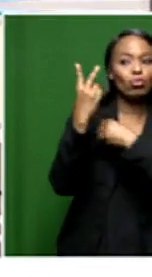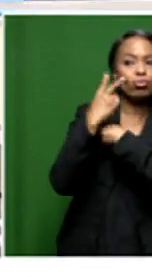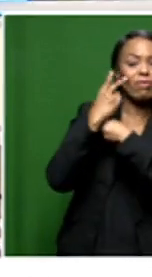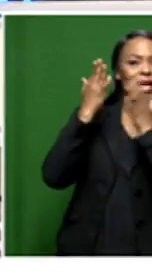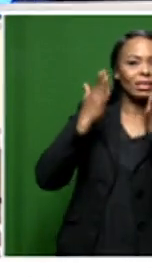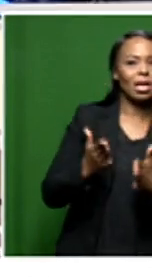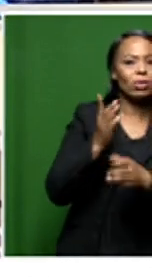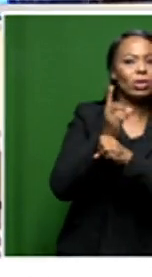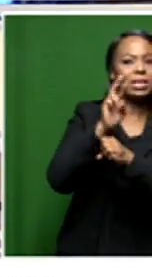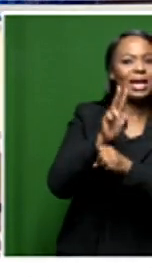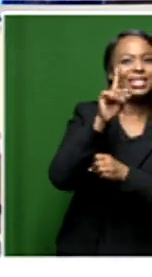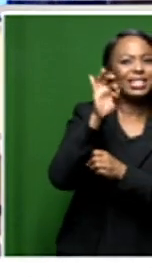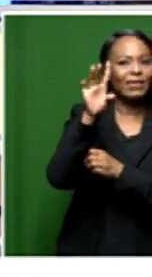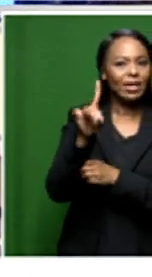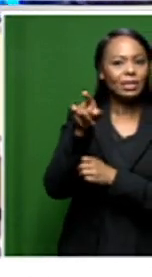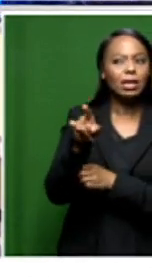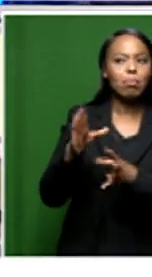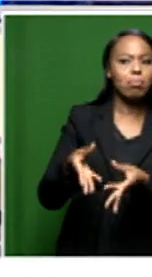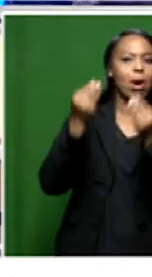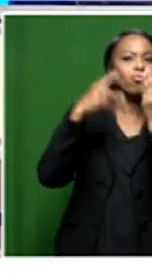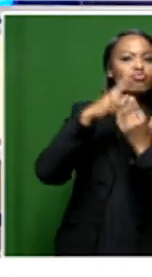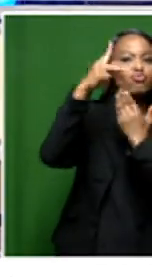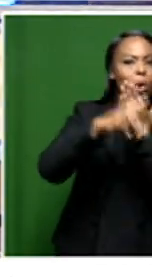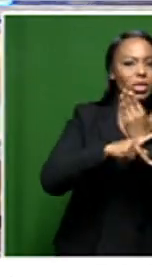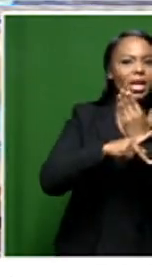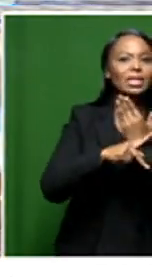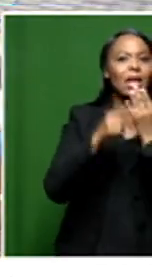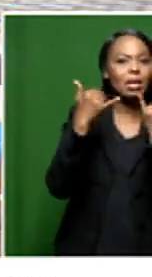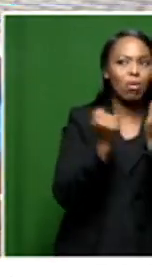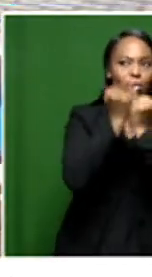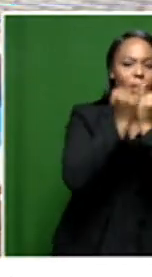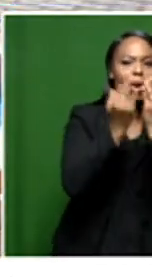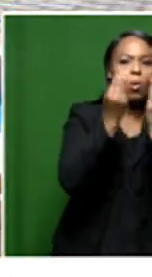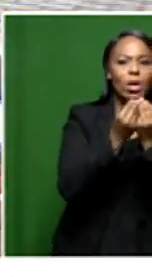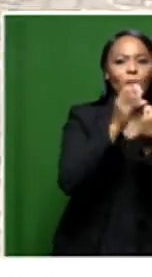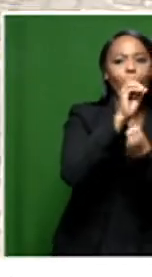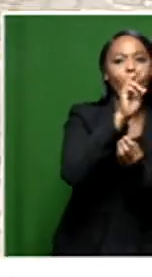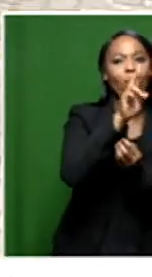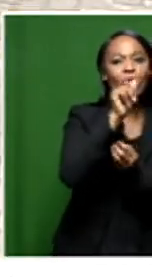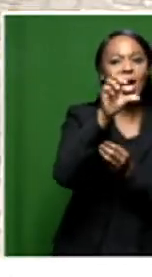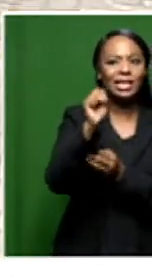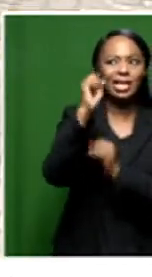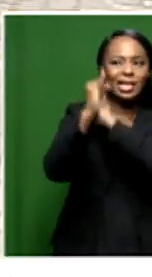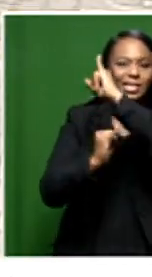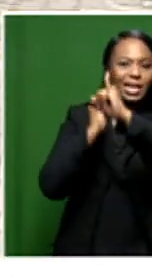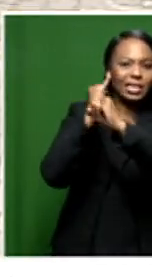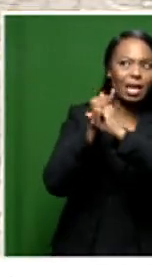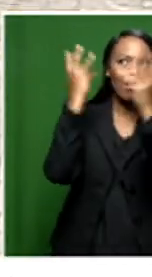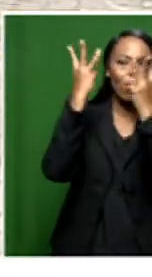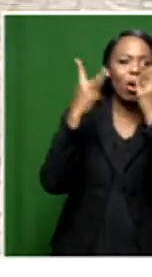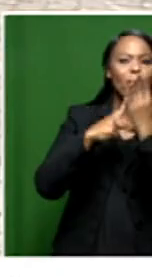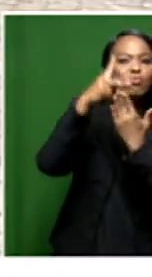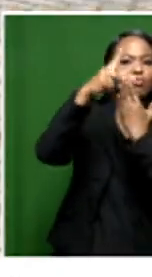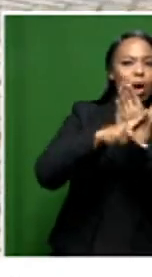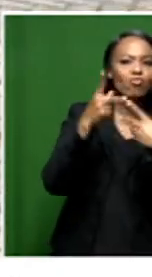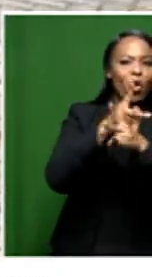Oyedokun, basically found out about this project, and it's a challenge run by RS Components, and it's called the International People Planet Product